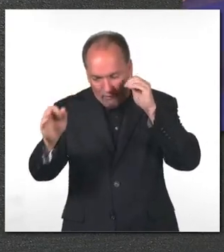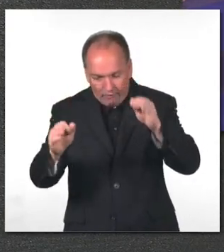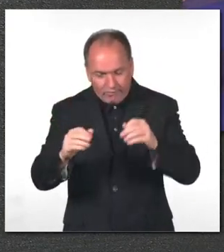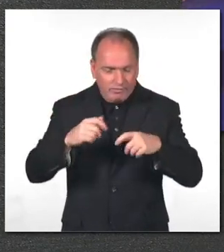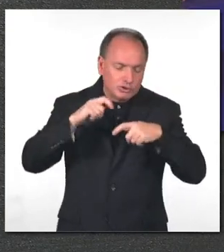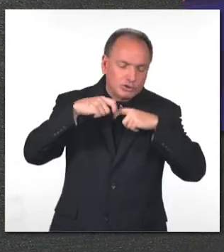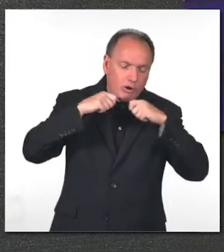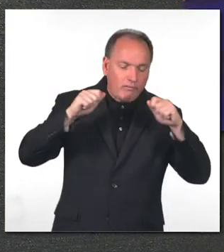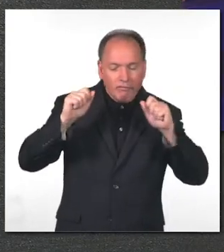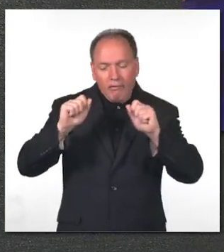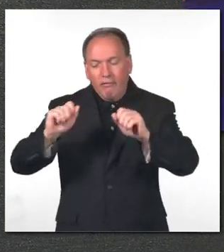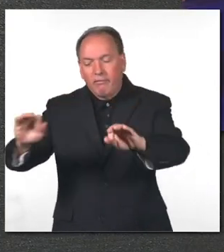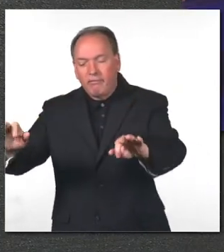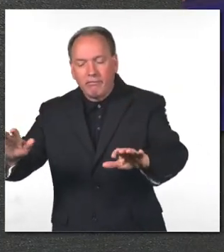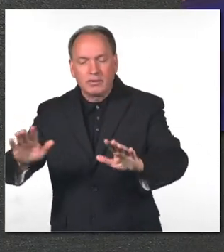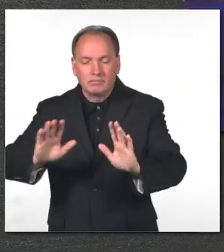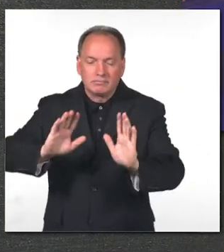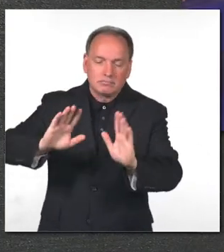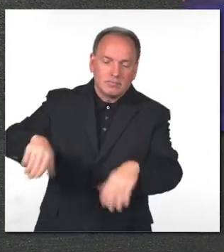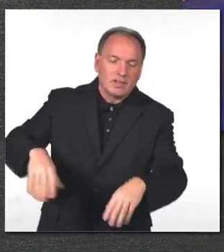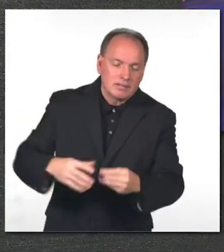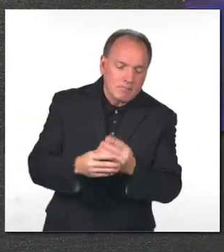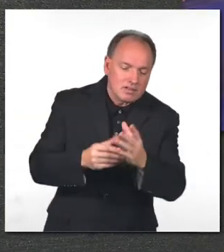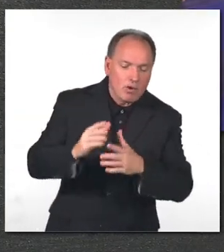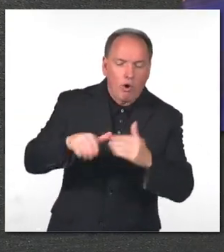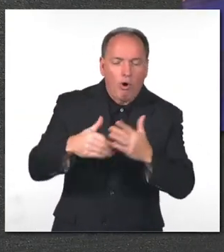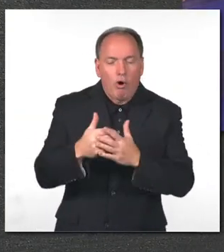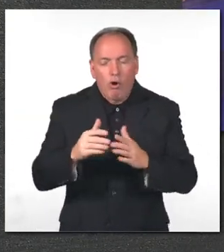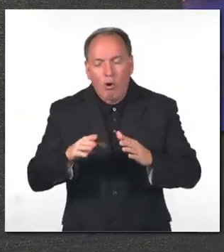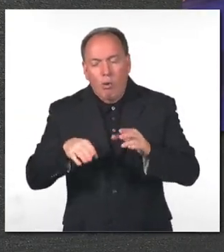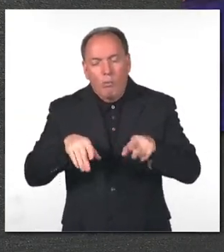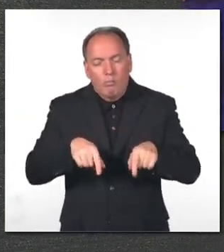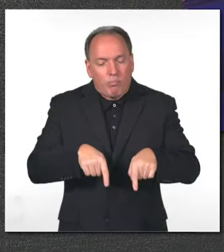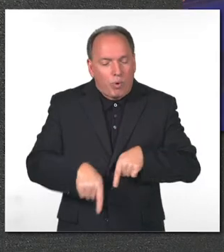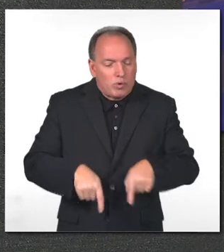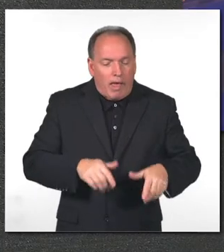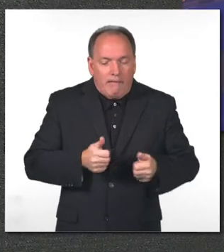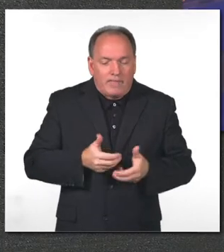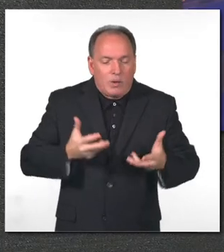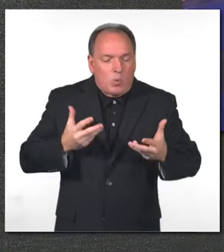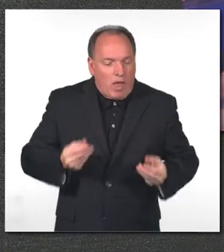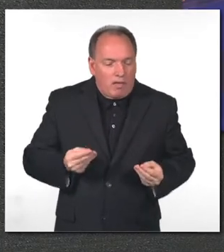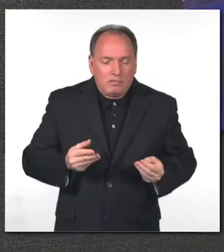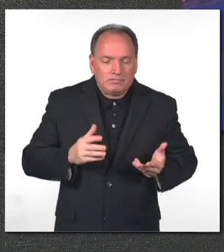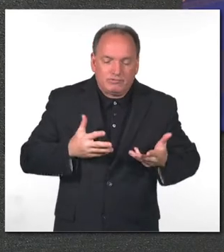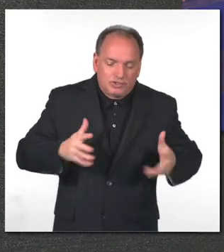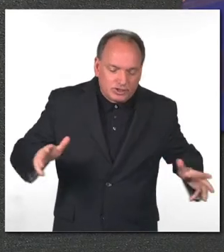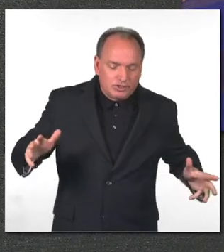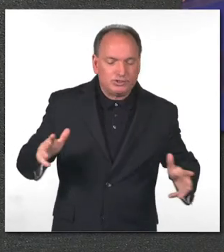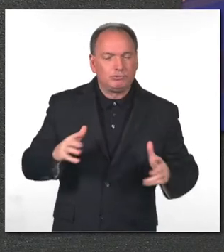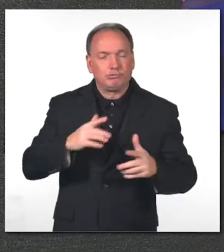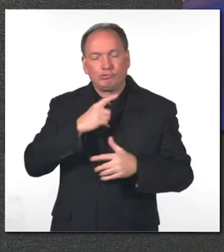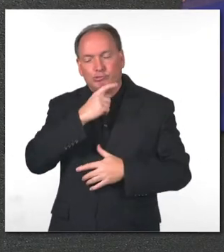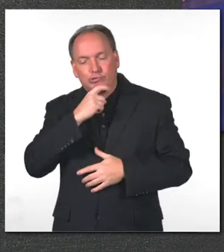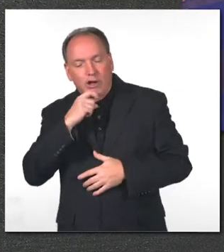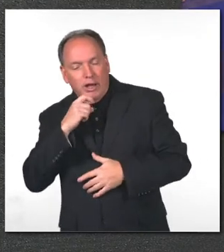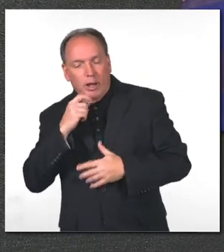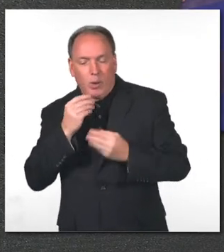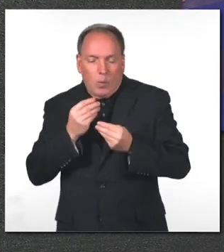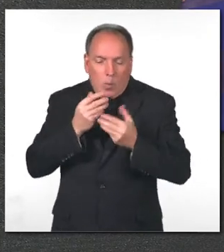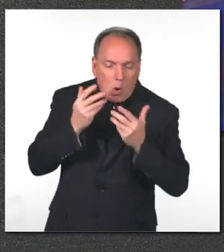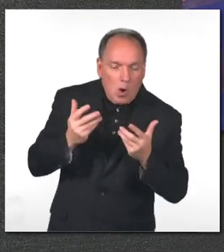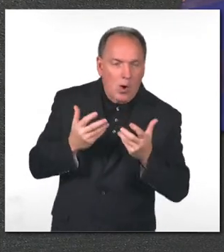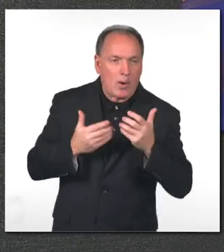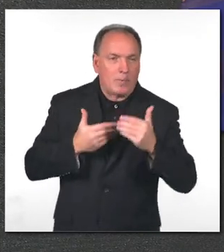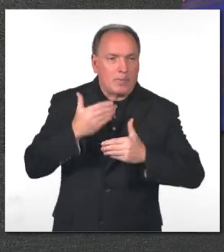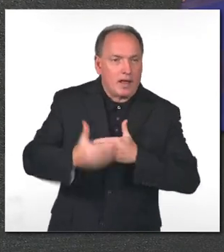scarf goes off, mittens, your boots, everything wet. And put on your warm, cozy clothes